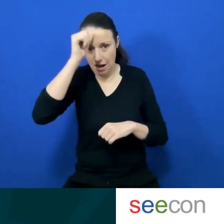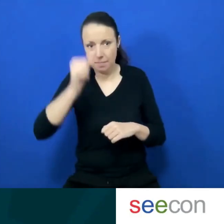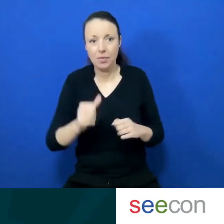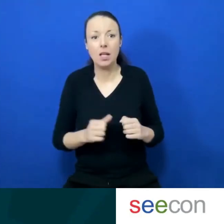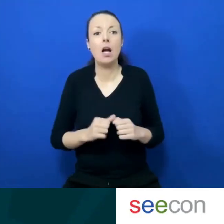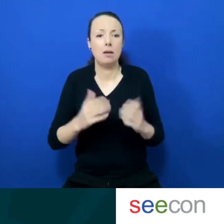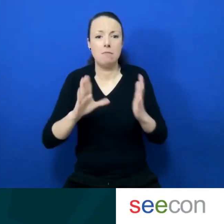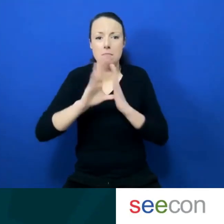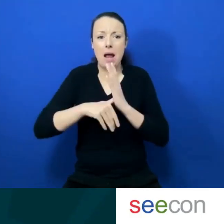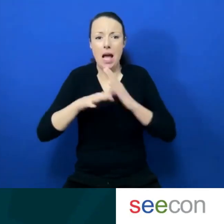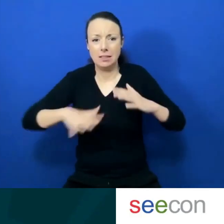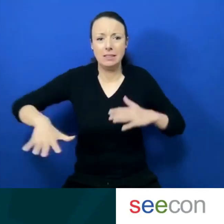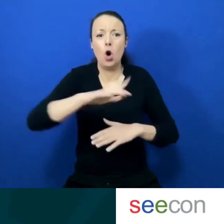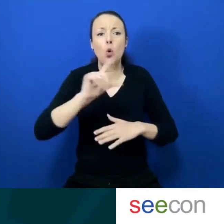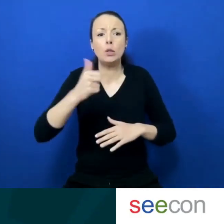that